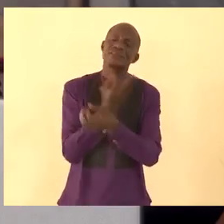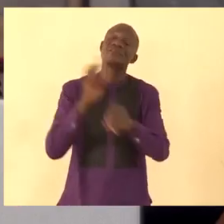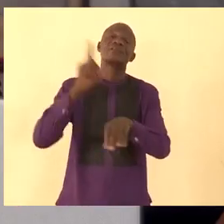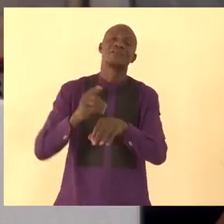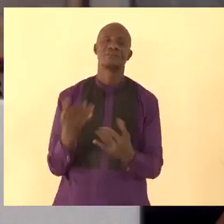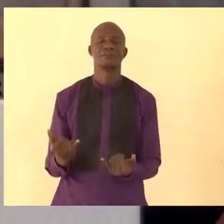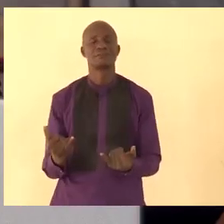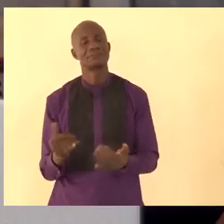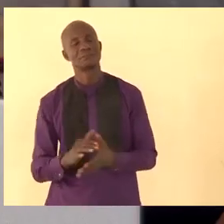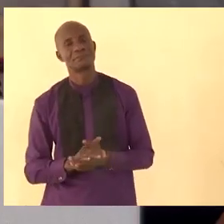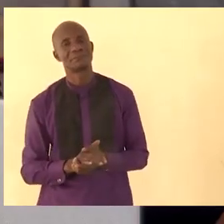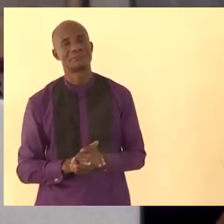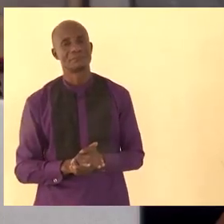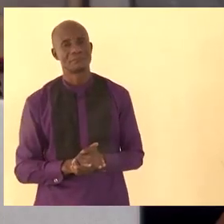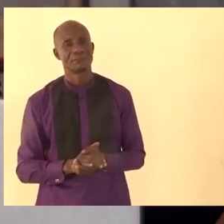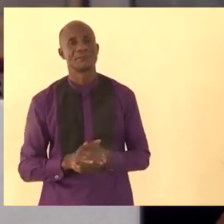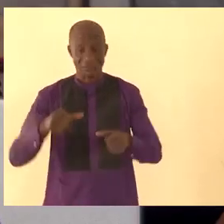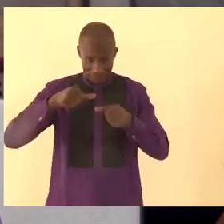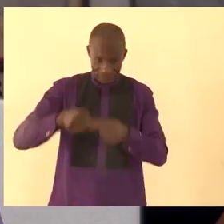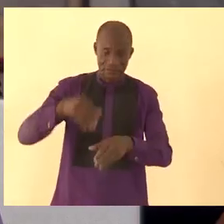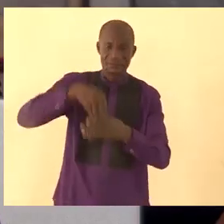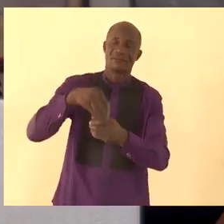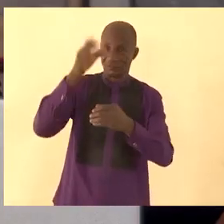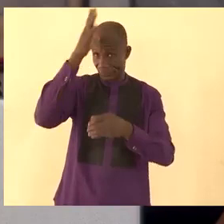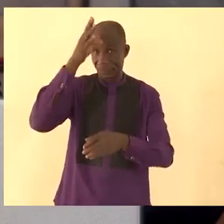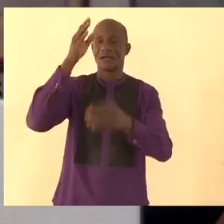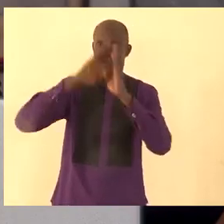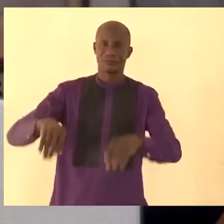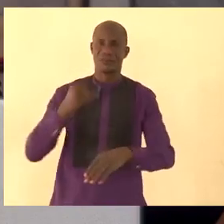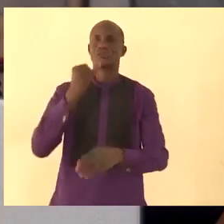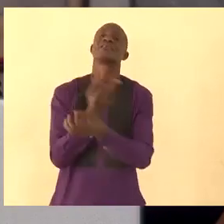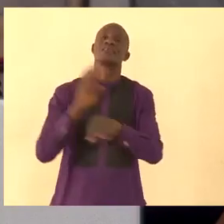freedom? Remaining in his father's house.